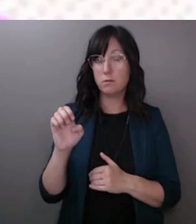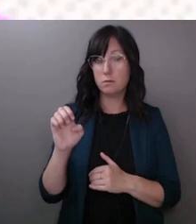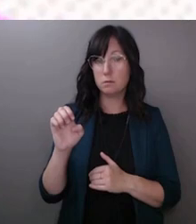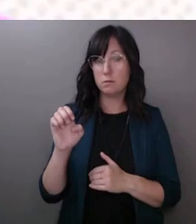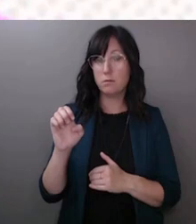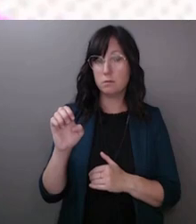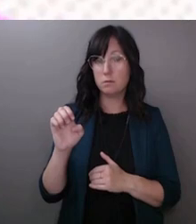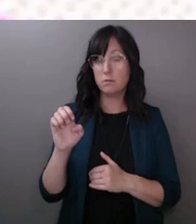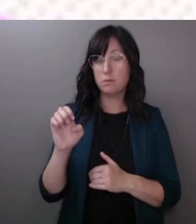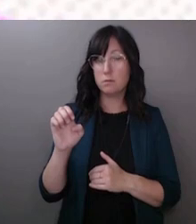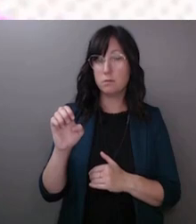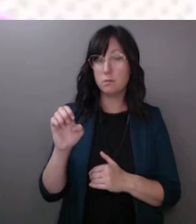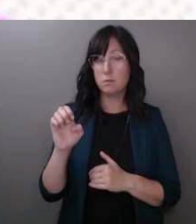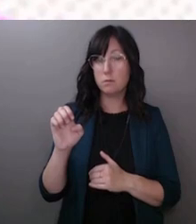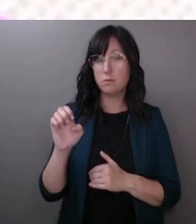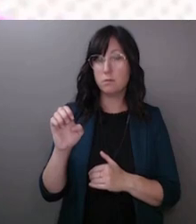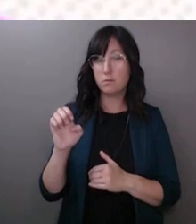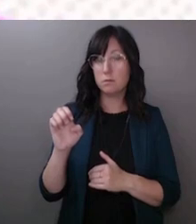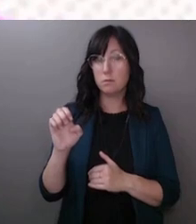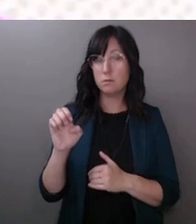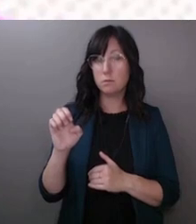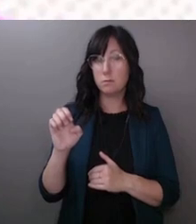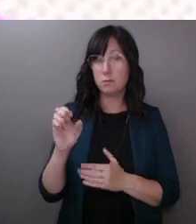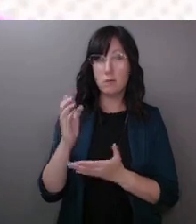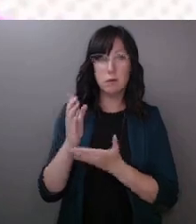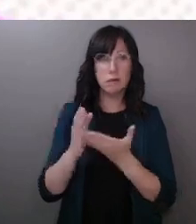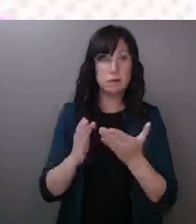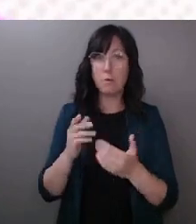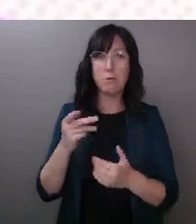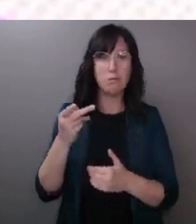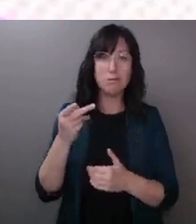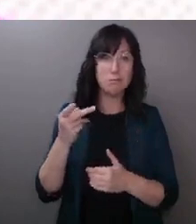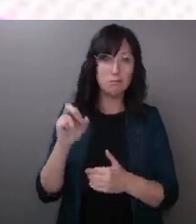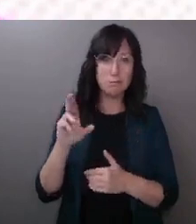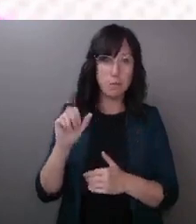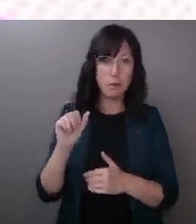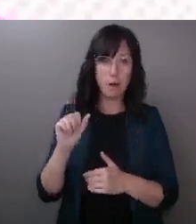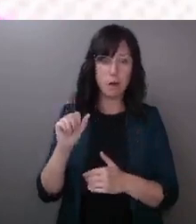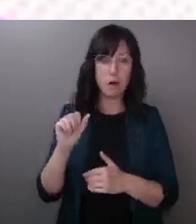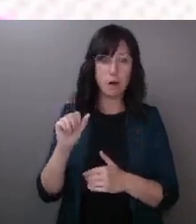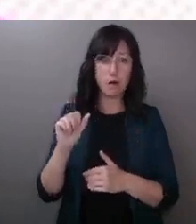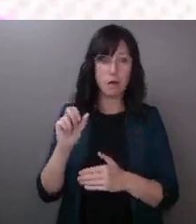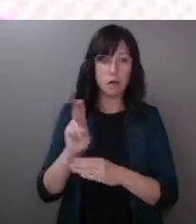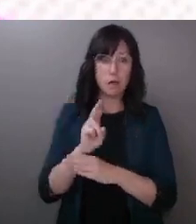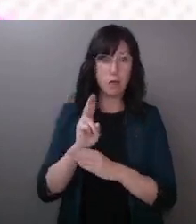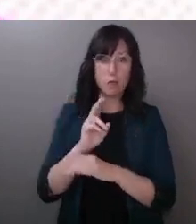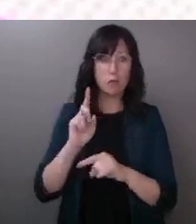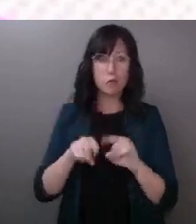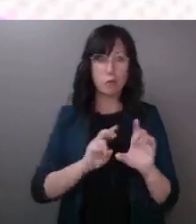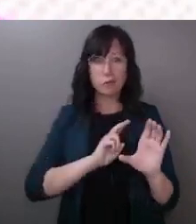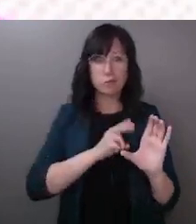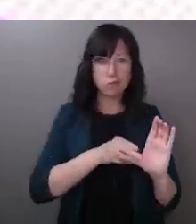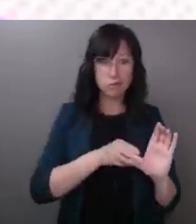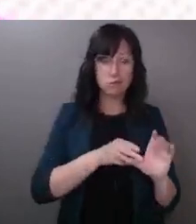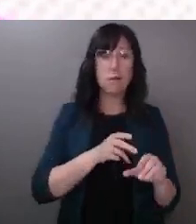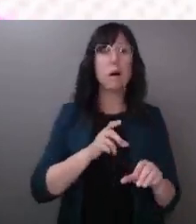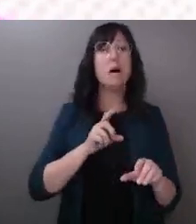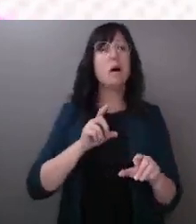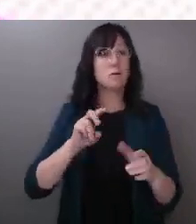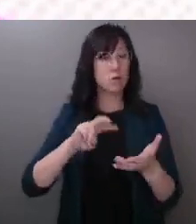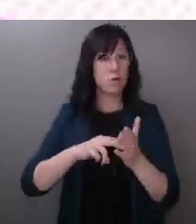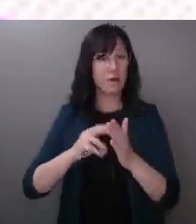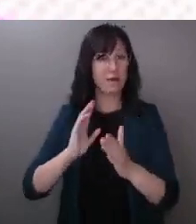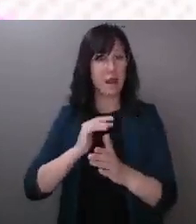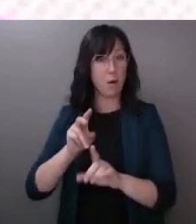were able to accommodate para because we opened the same-day booking. The